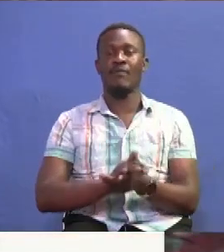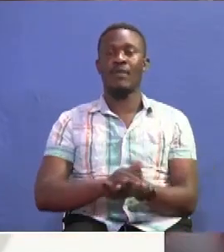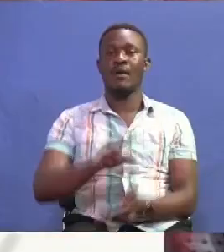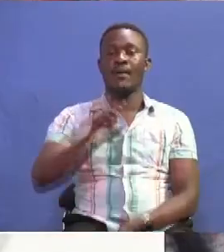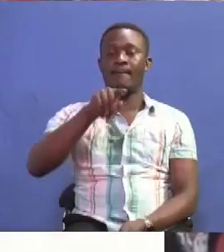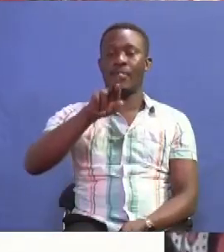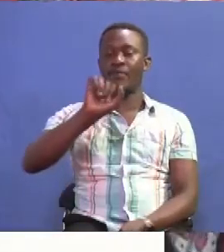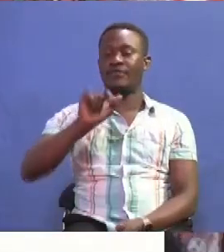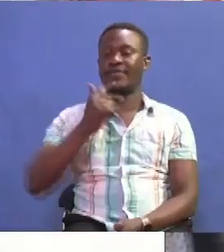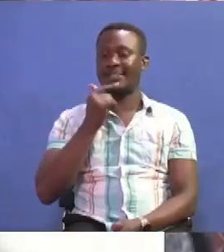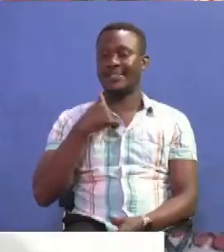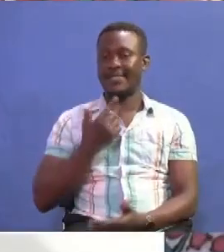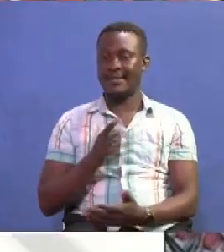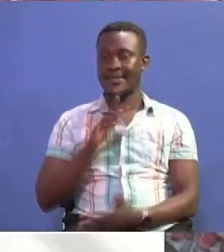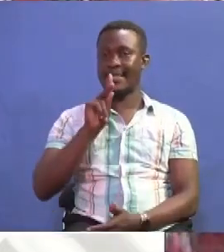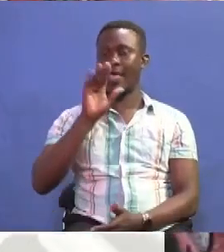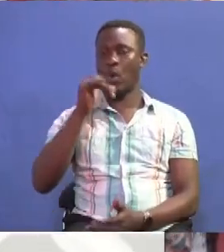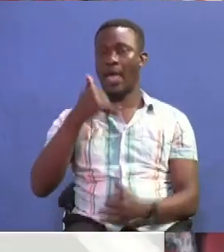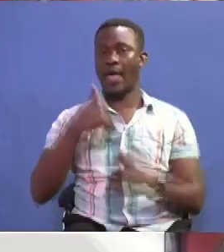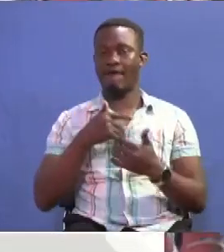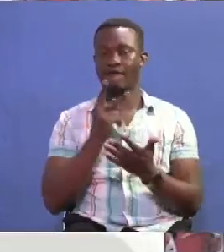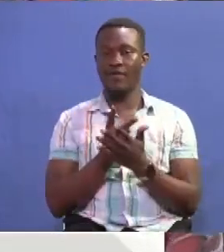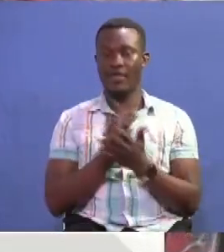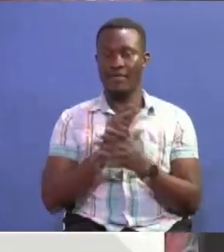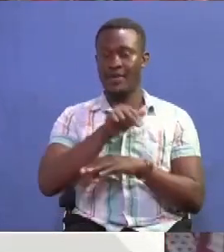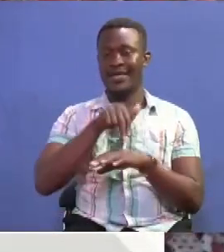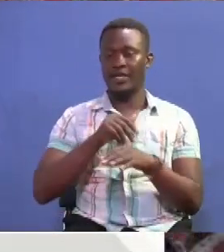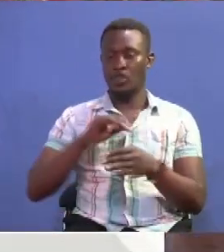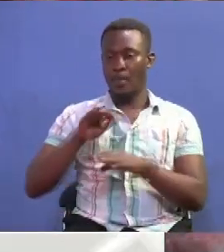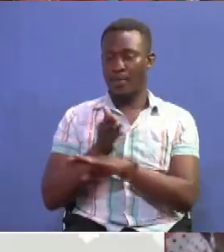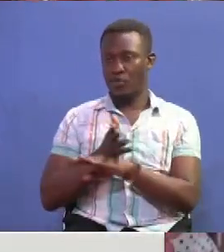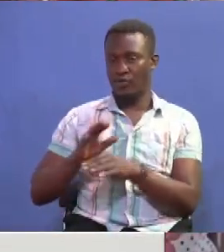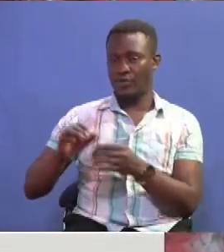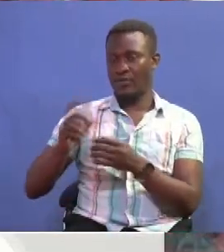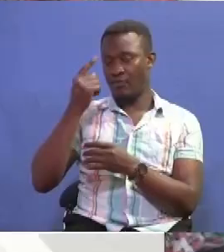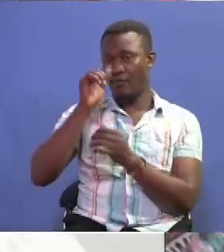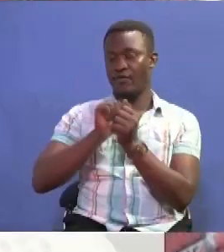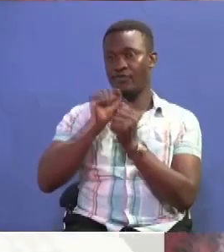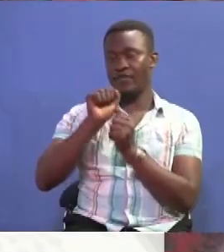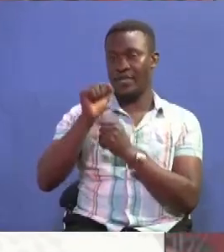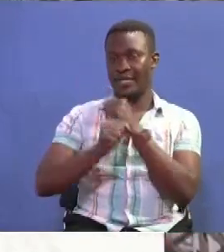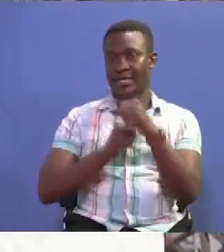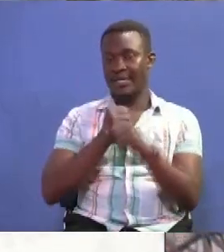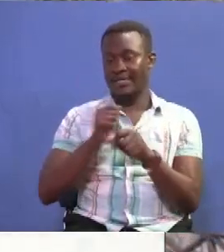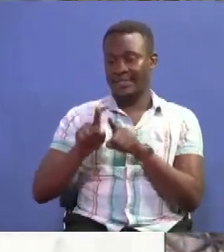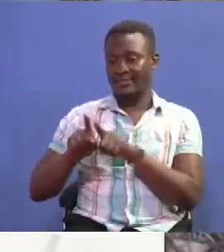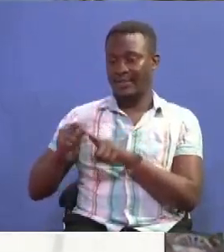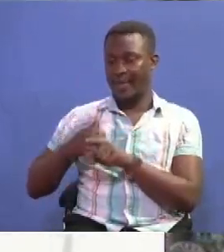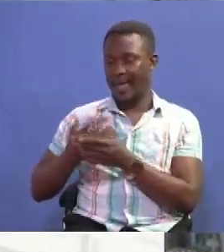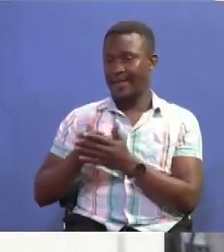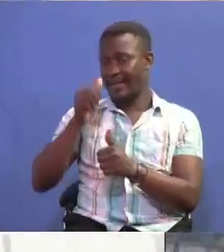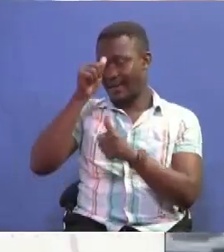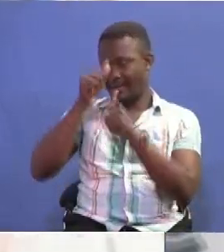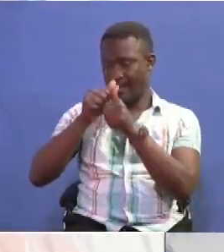Therua was delighted that KU has retained the National Music Championships for 15 years consecutively and reminded